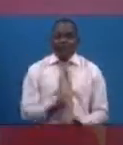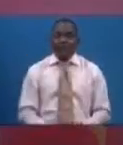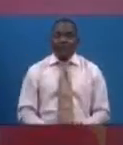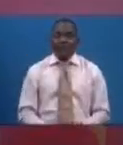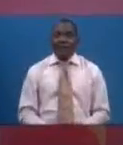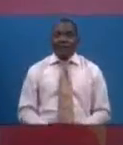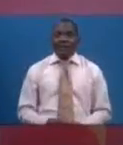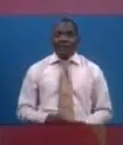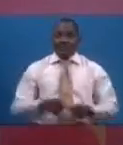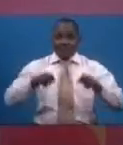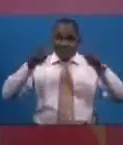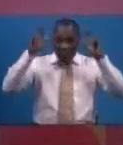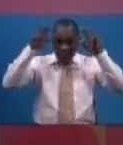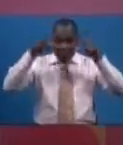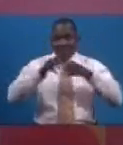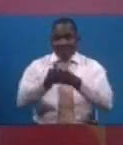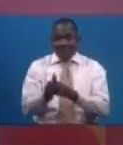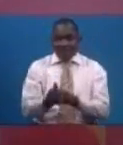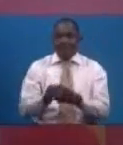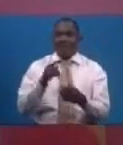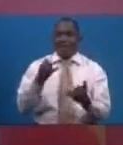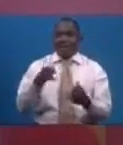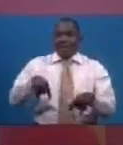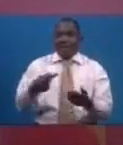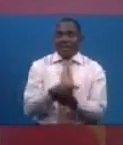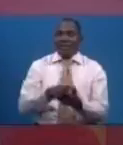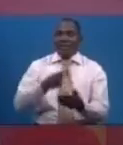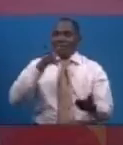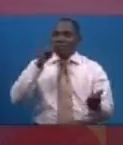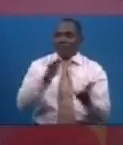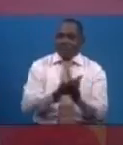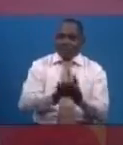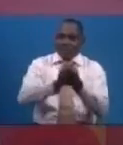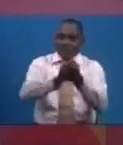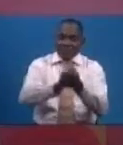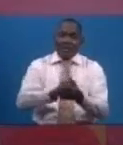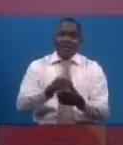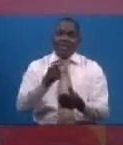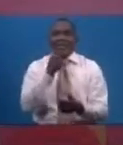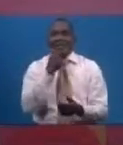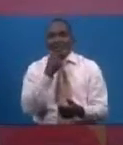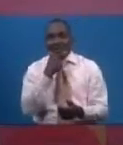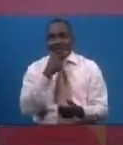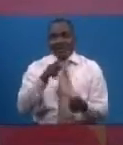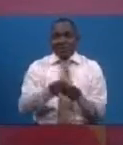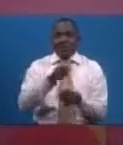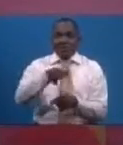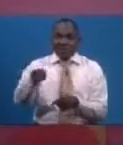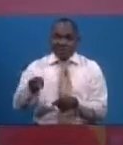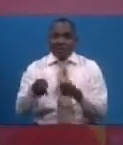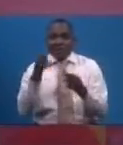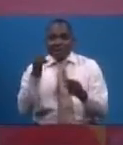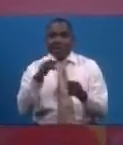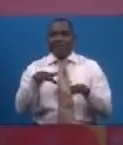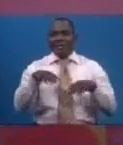The Chief Imam, Sheikh Osman Nuhu Sharubutu, has congratulated the 2012 presidential candidate of the new Patriotic Party, Nana Akufo-Addo,